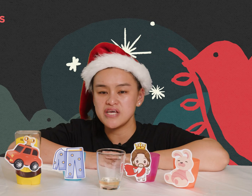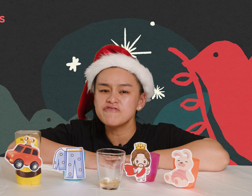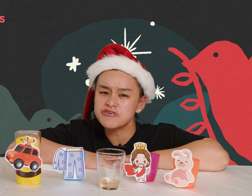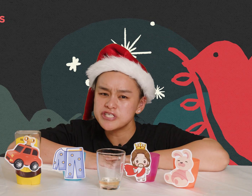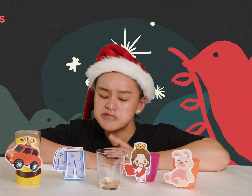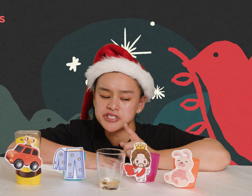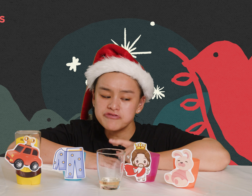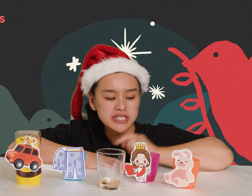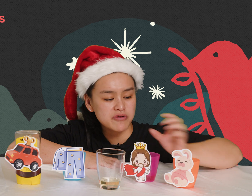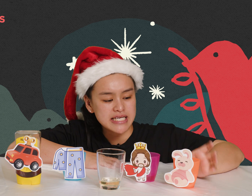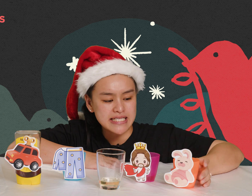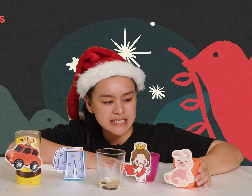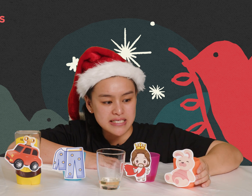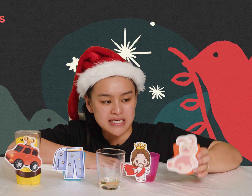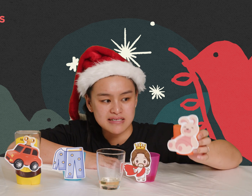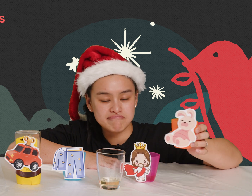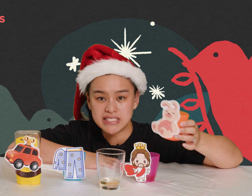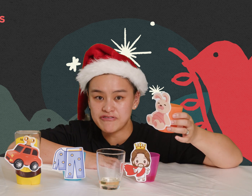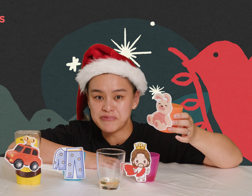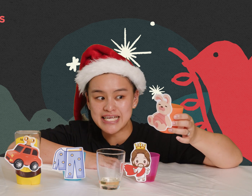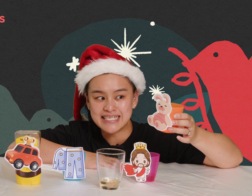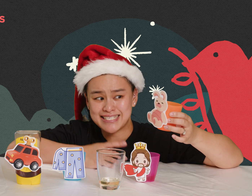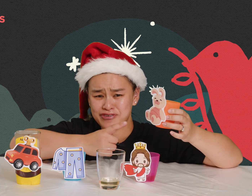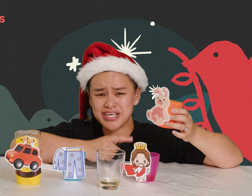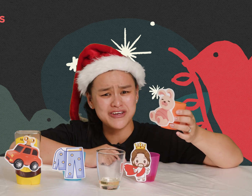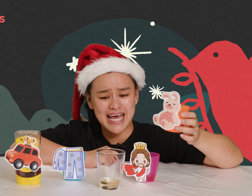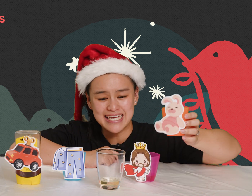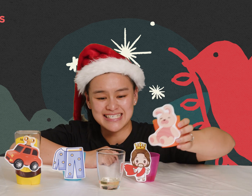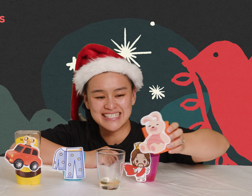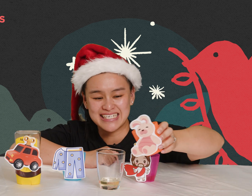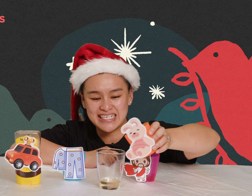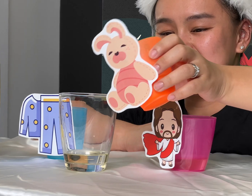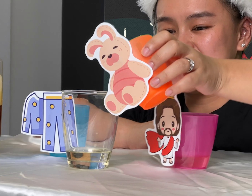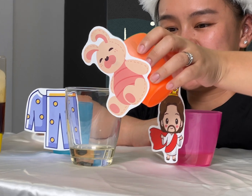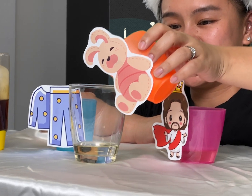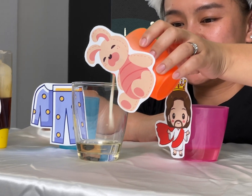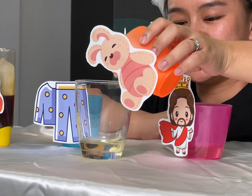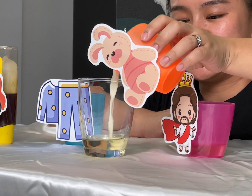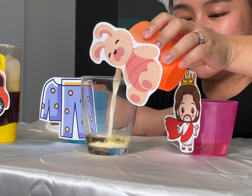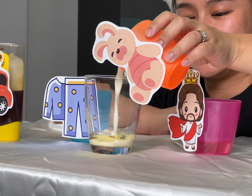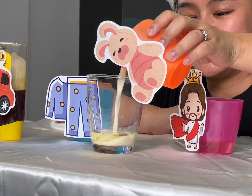And maybe for Christmas you really wanted this stuffed bunny. It's quite cute, hey?